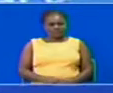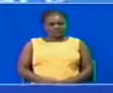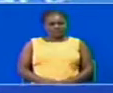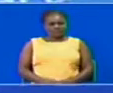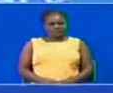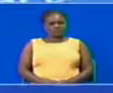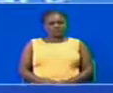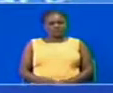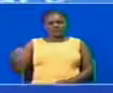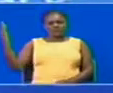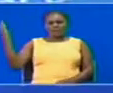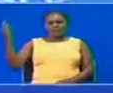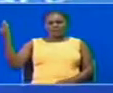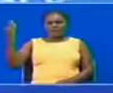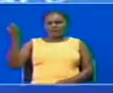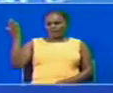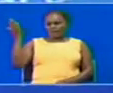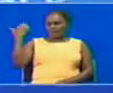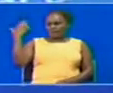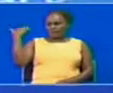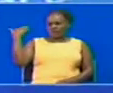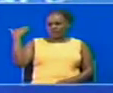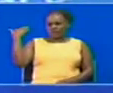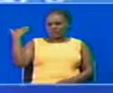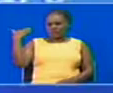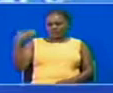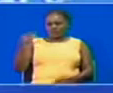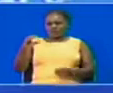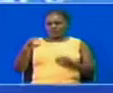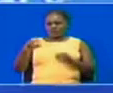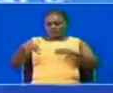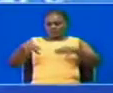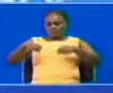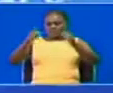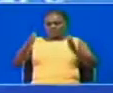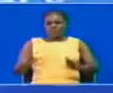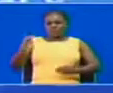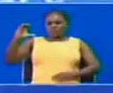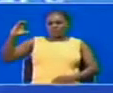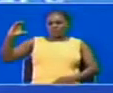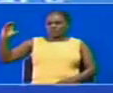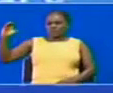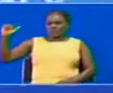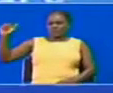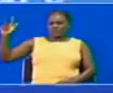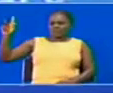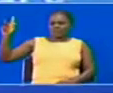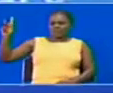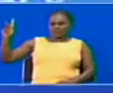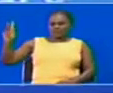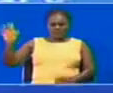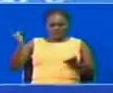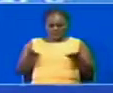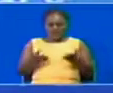All right, that is an address made earlier on by Director General of the Communication Authority, Dr. Francis Wangusi. Let's